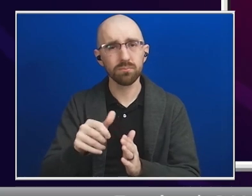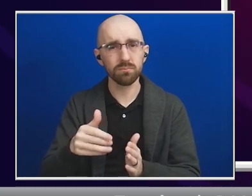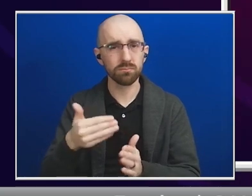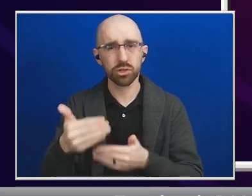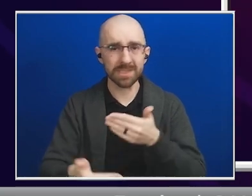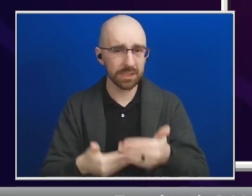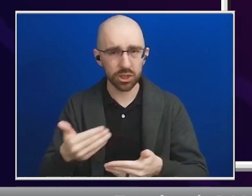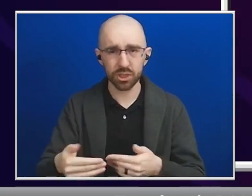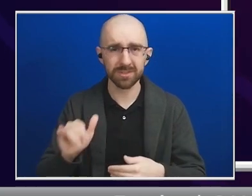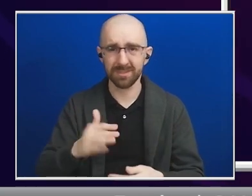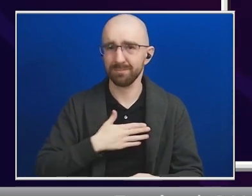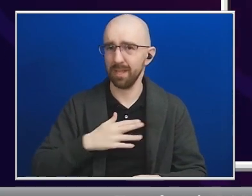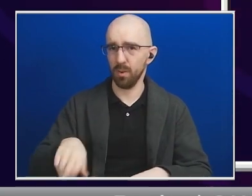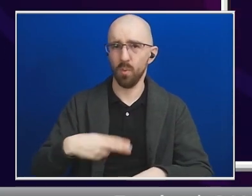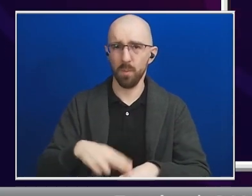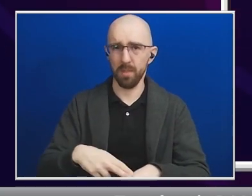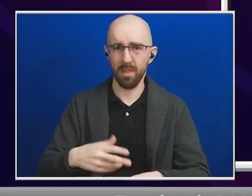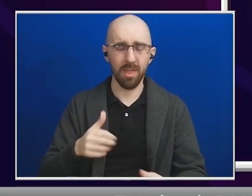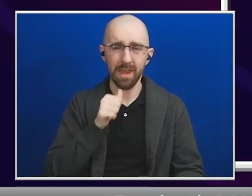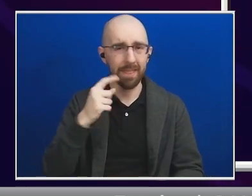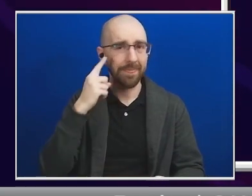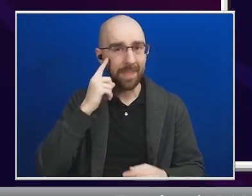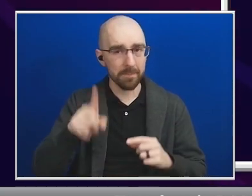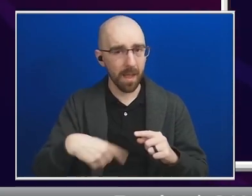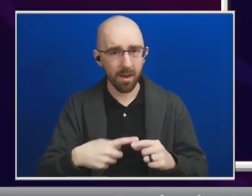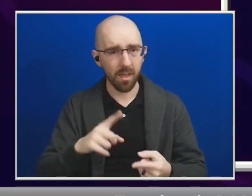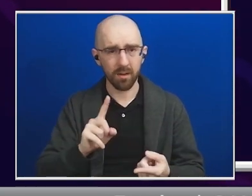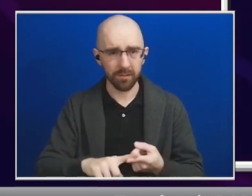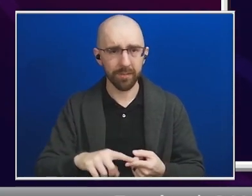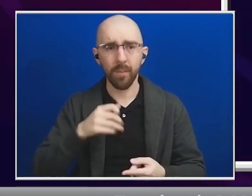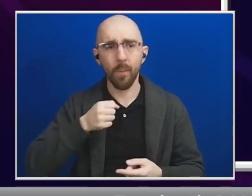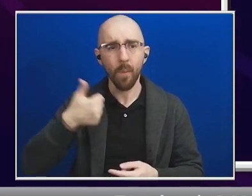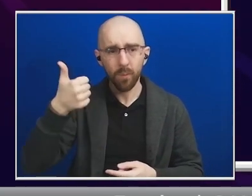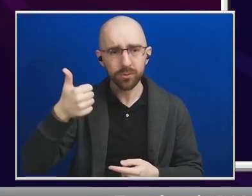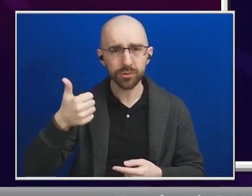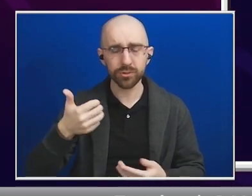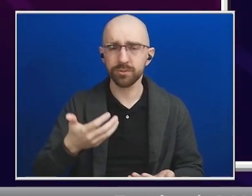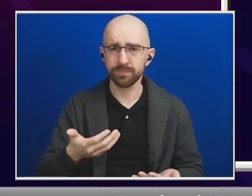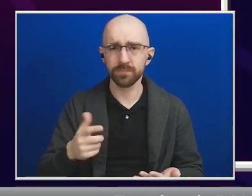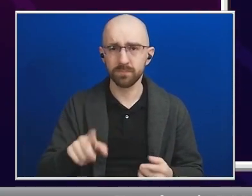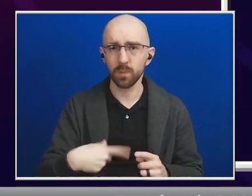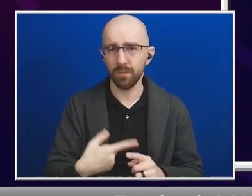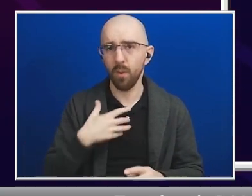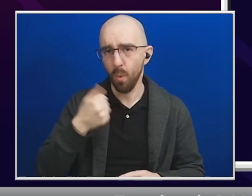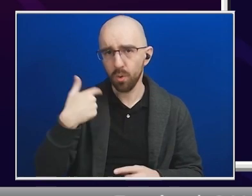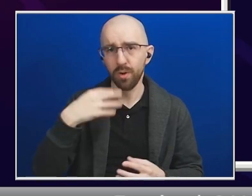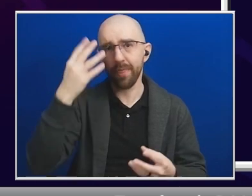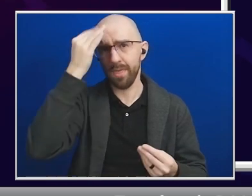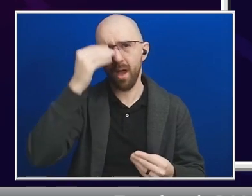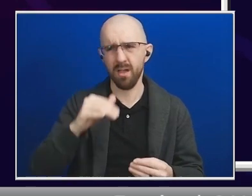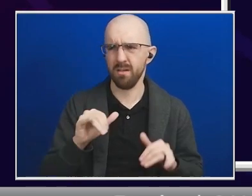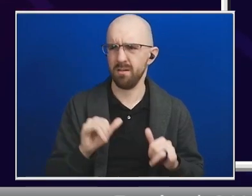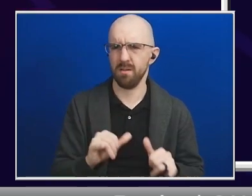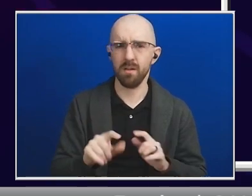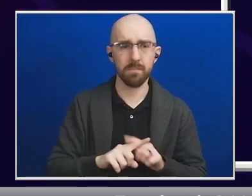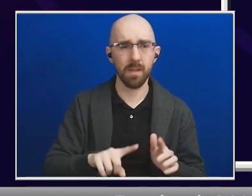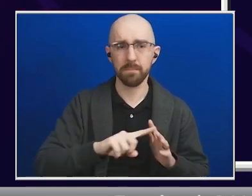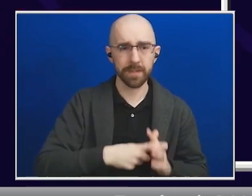really didn't think about it until probably getting older about it, or when I got older I thought about it, but in the beginning, that's all I really